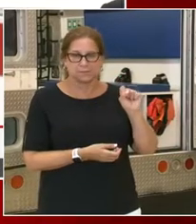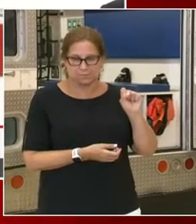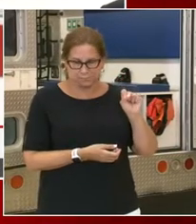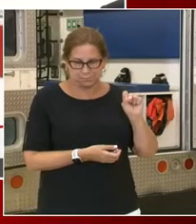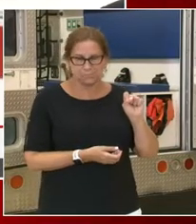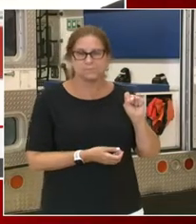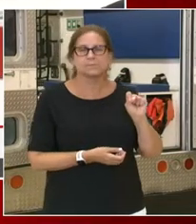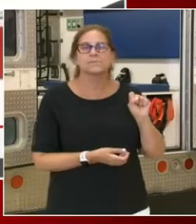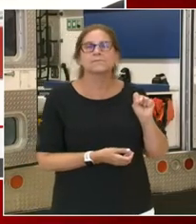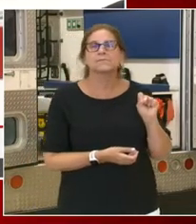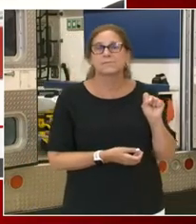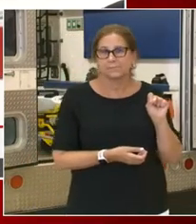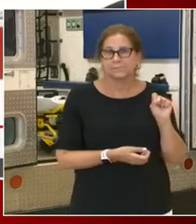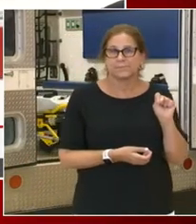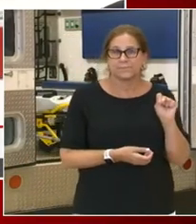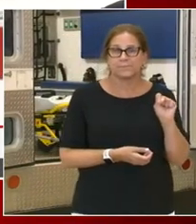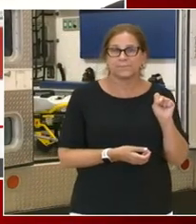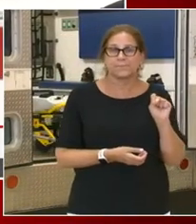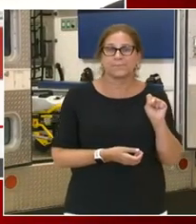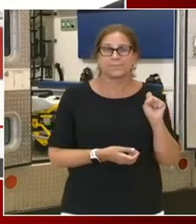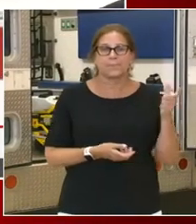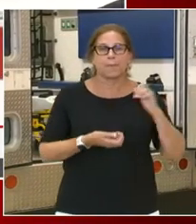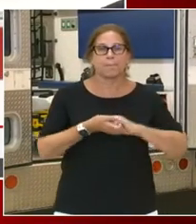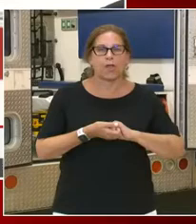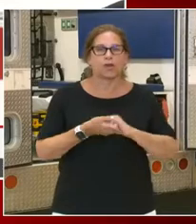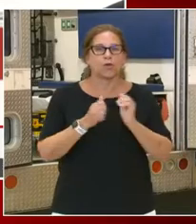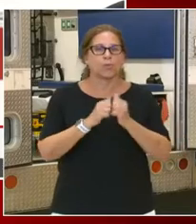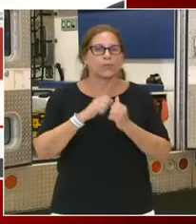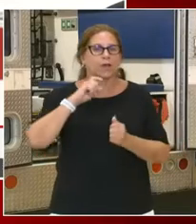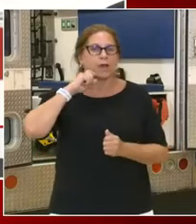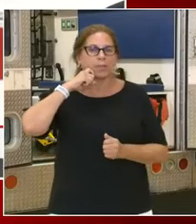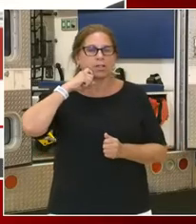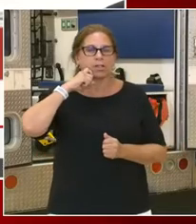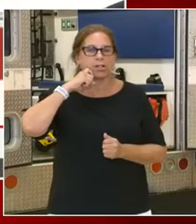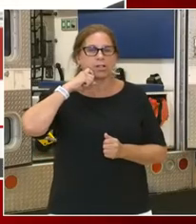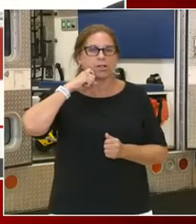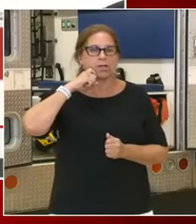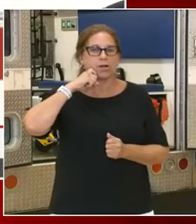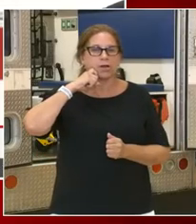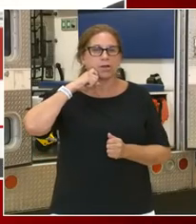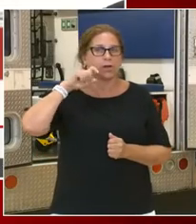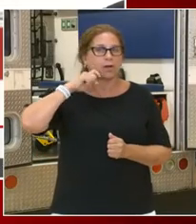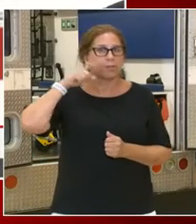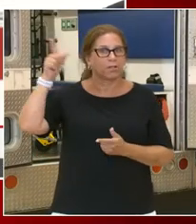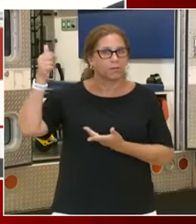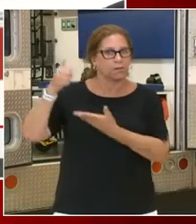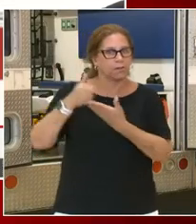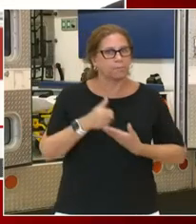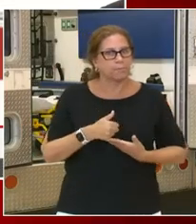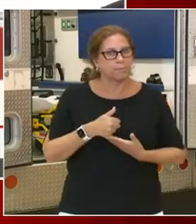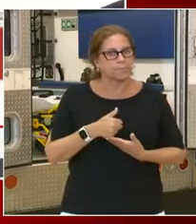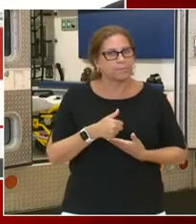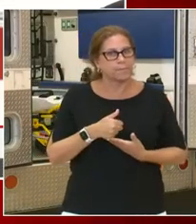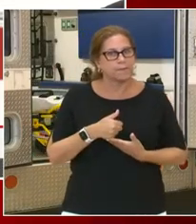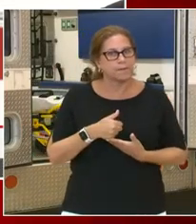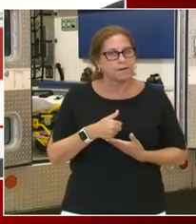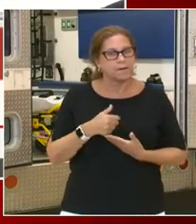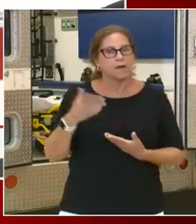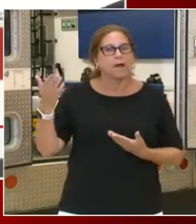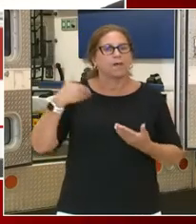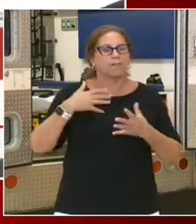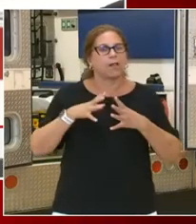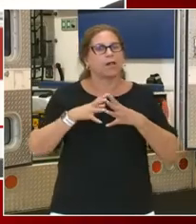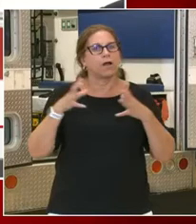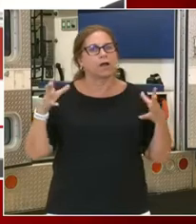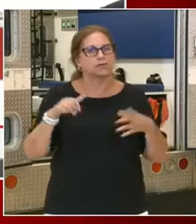district's human capital. And one way for us to do that is to ensure that all of our job seekers and opportunity seekers are the